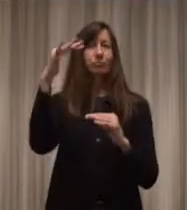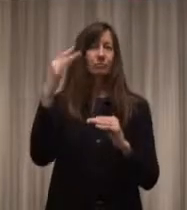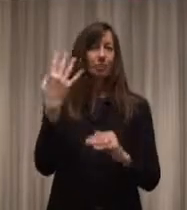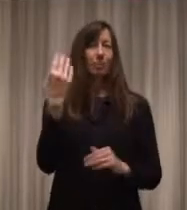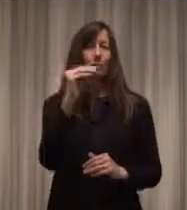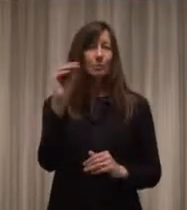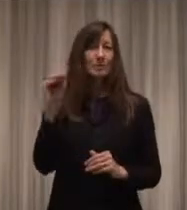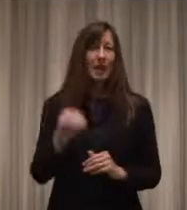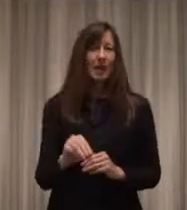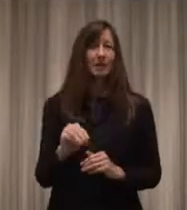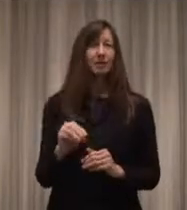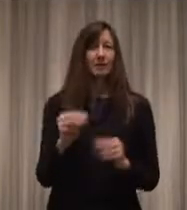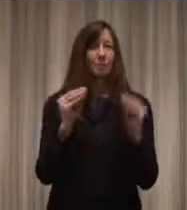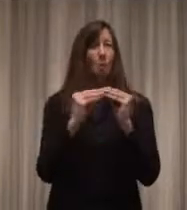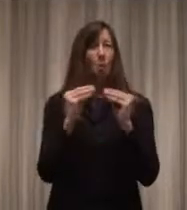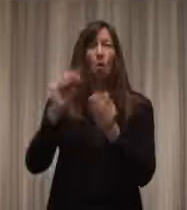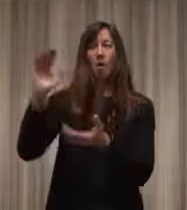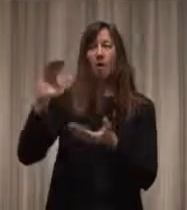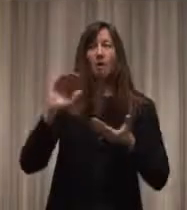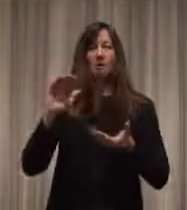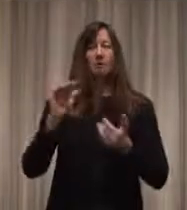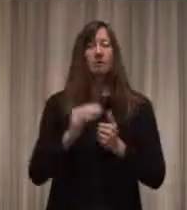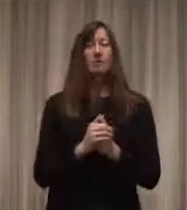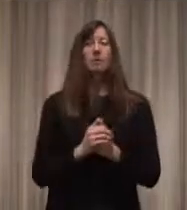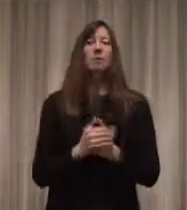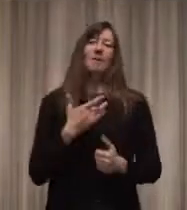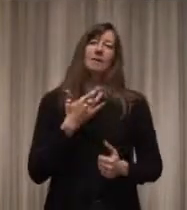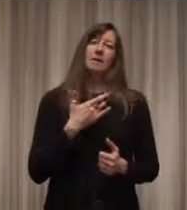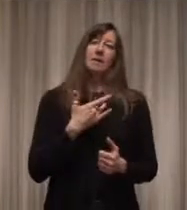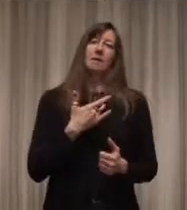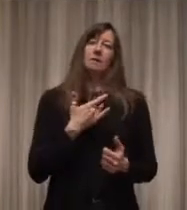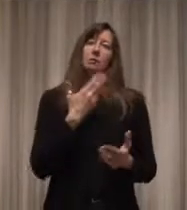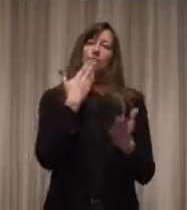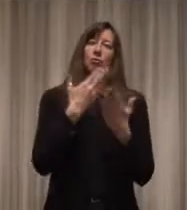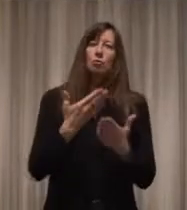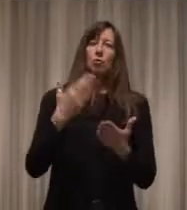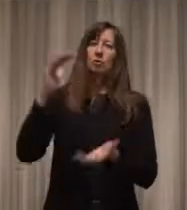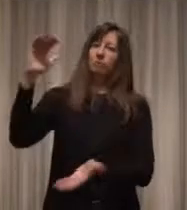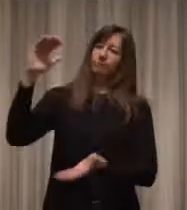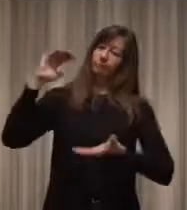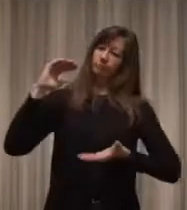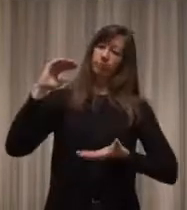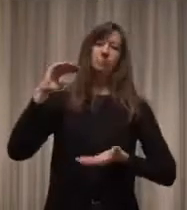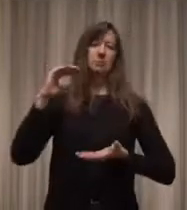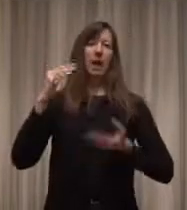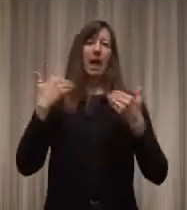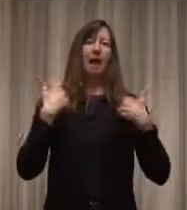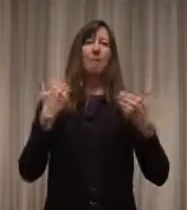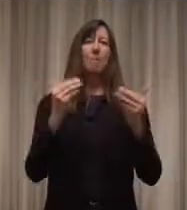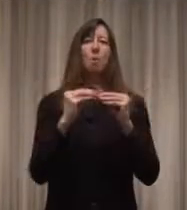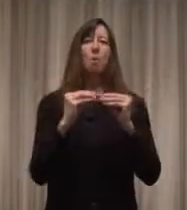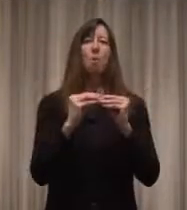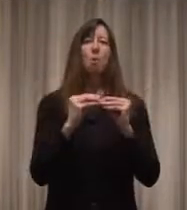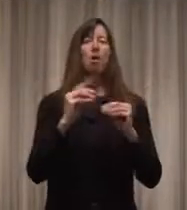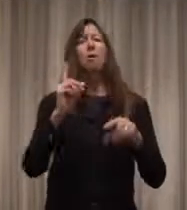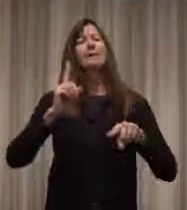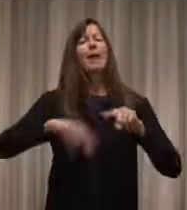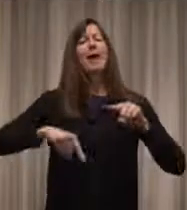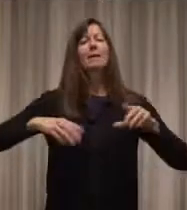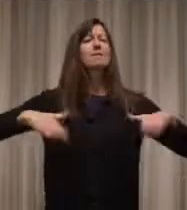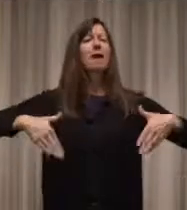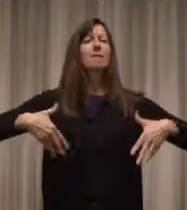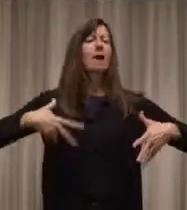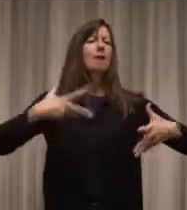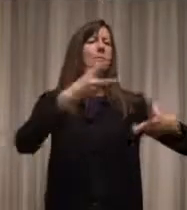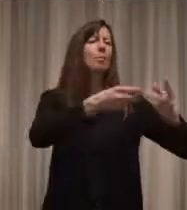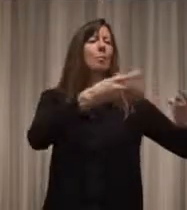frustrating as it is that we can't get everybody vaccinated, we should take some solace and some comfort in the fact that week